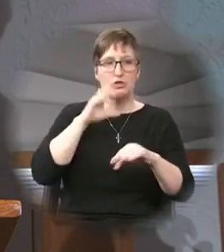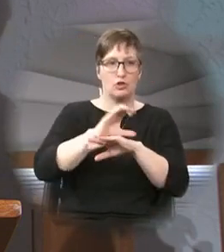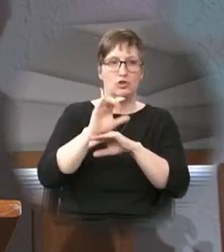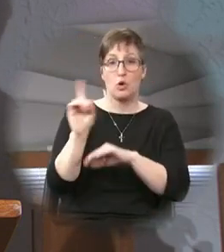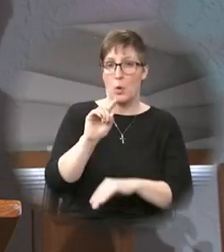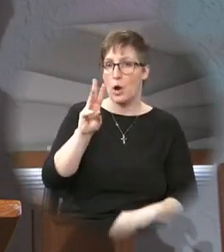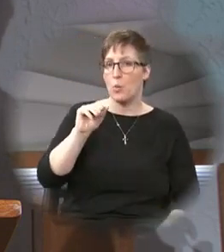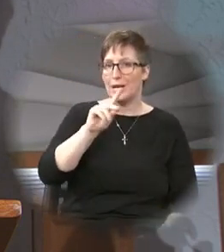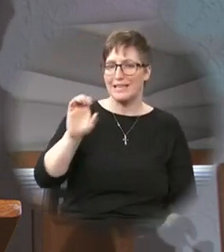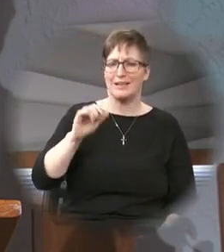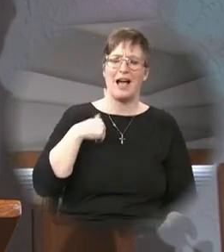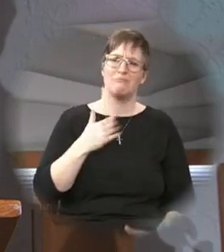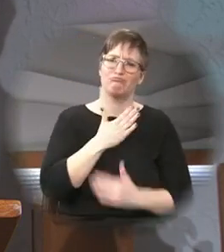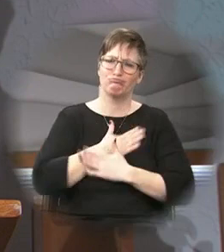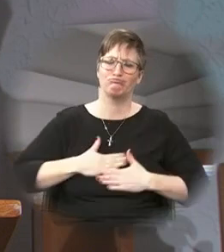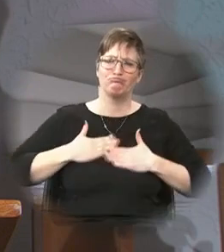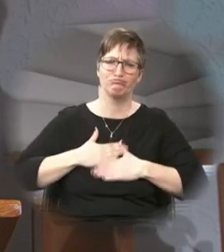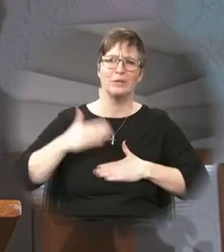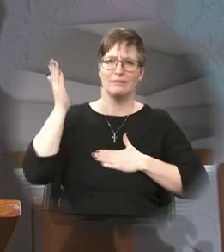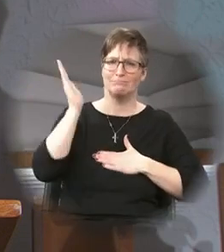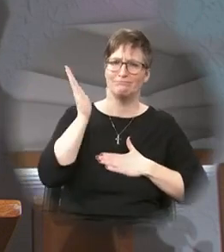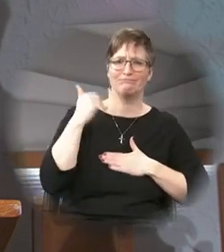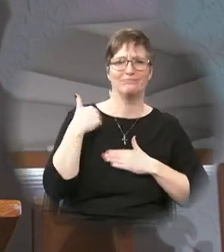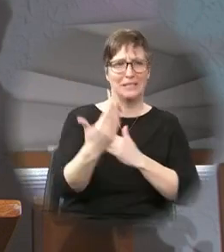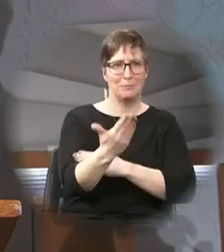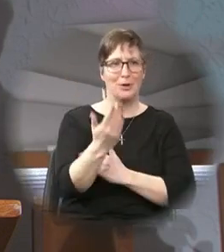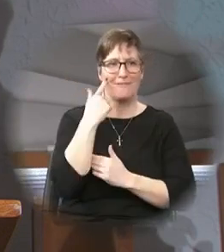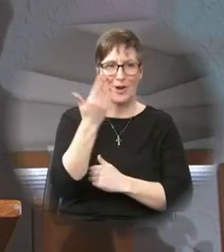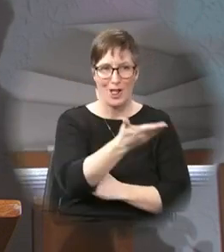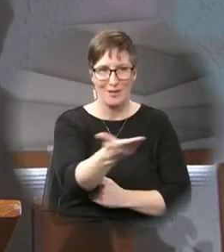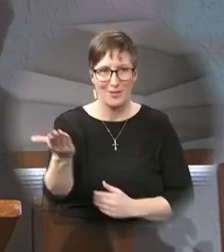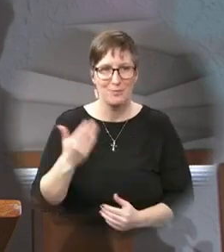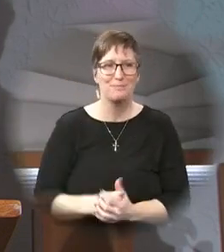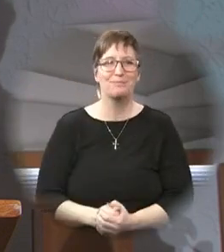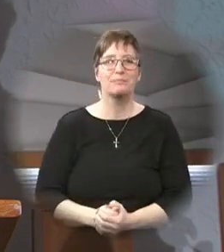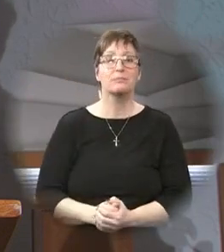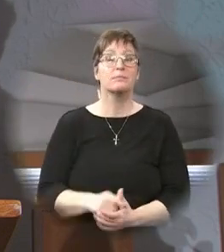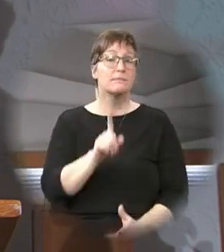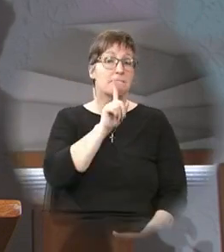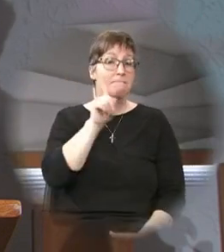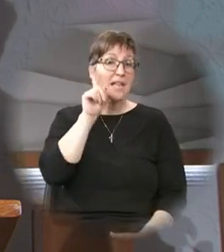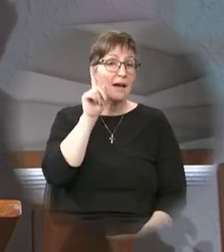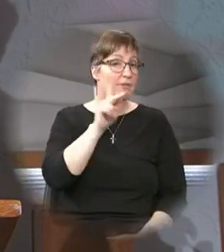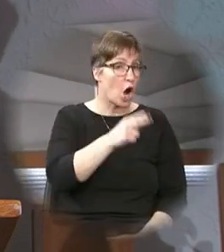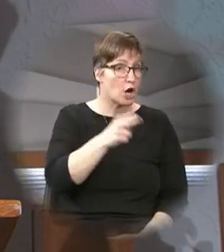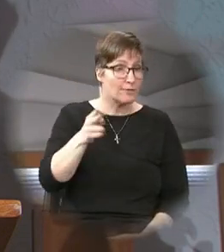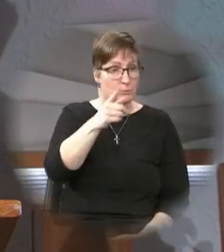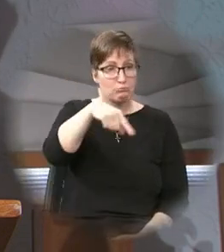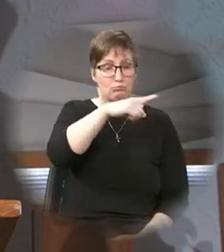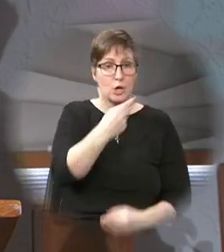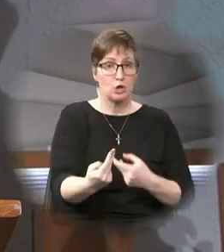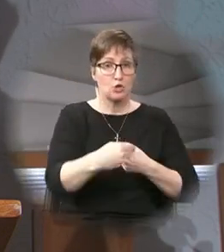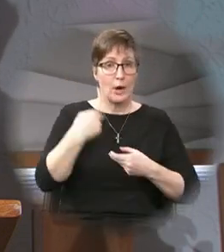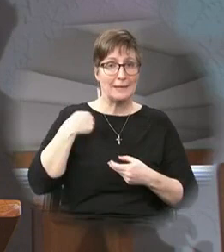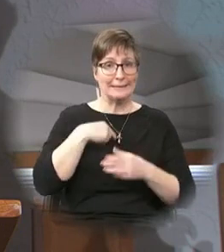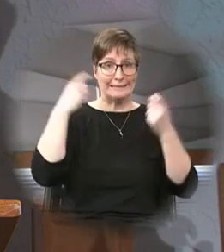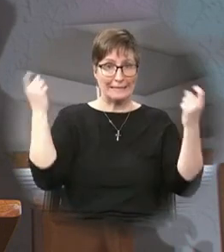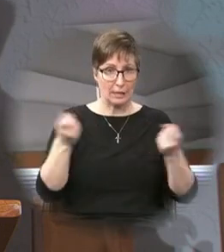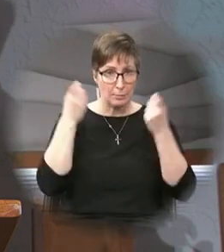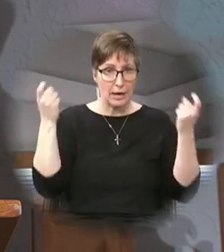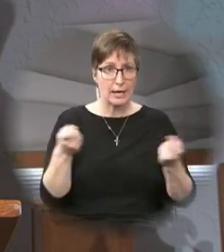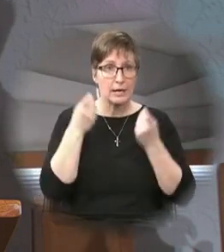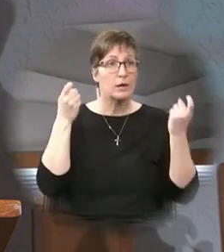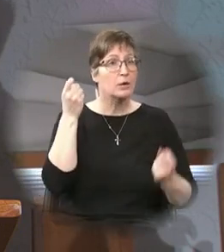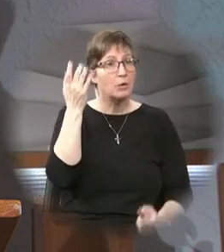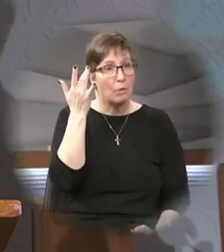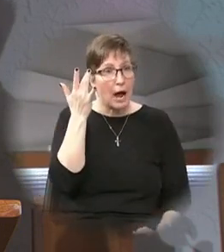serve again as your lector and commentator this morning. The deaf and hard of hearing are able to join us in the celebration of this